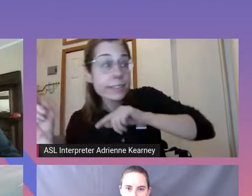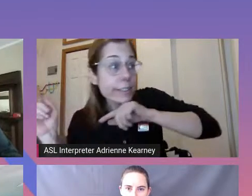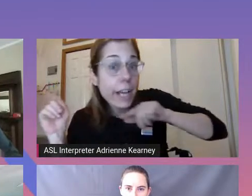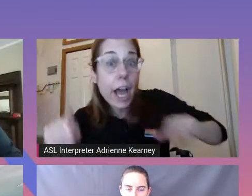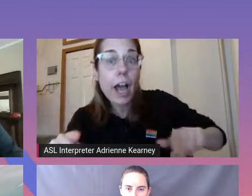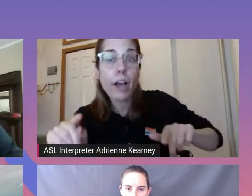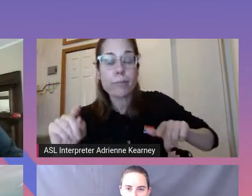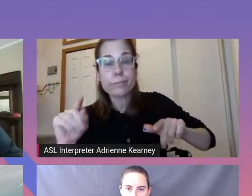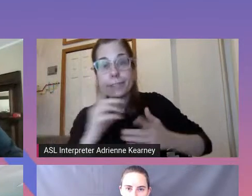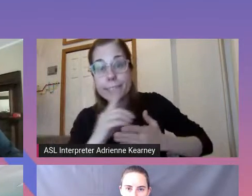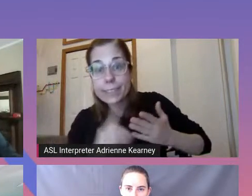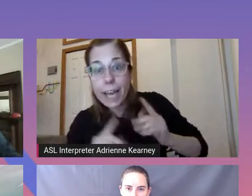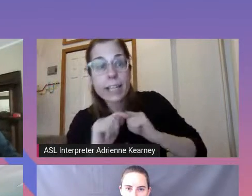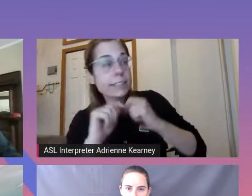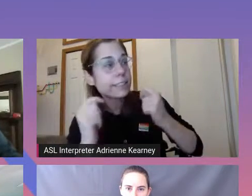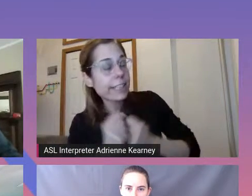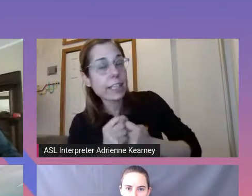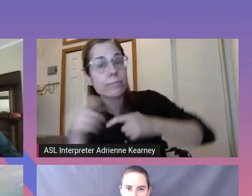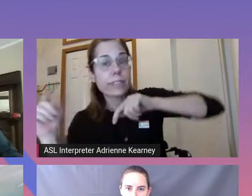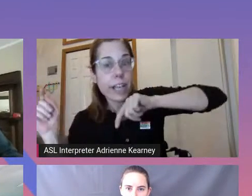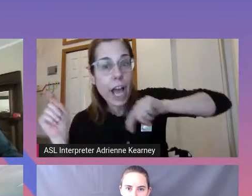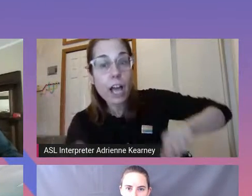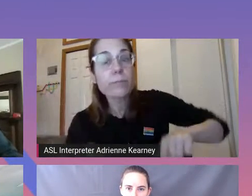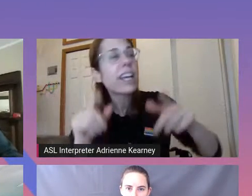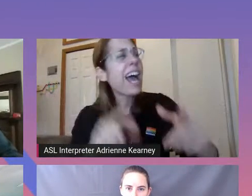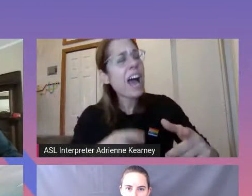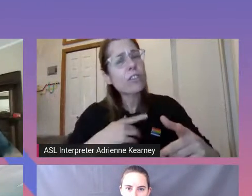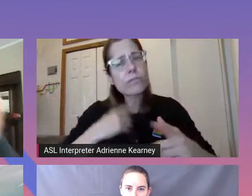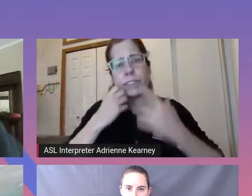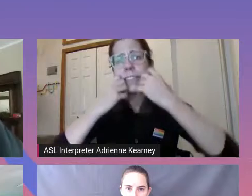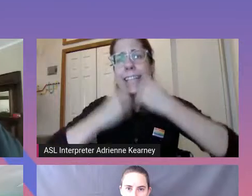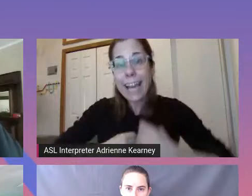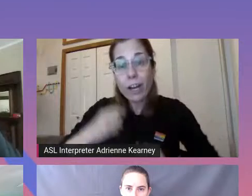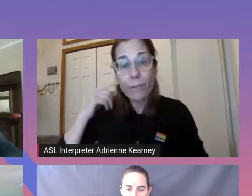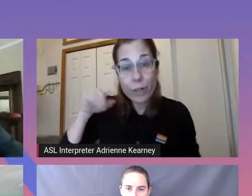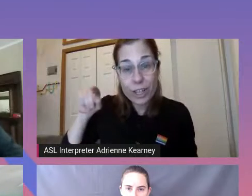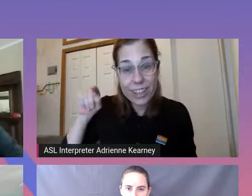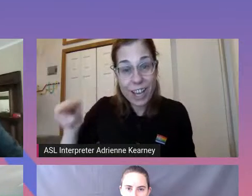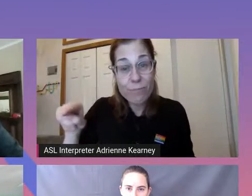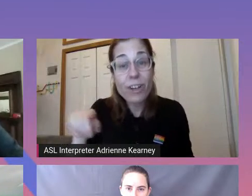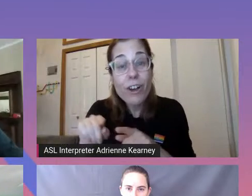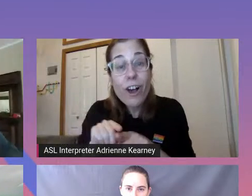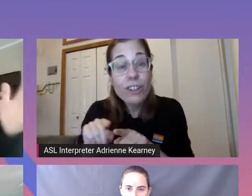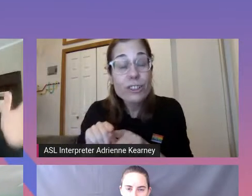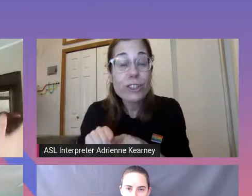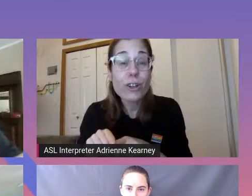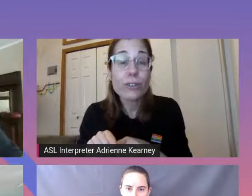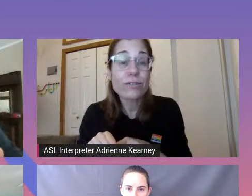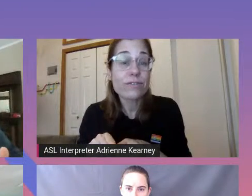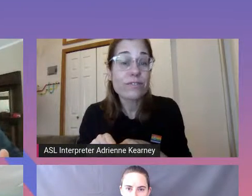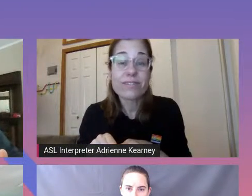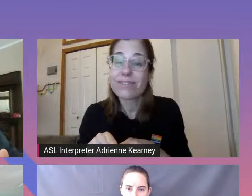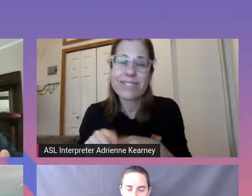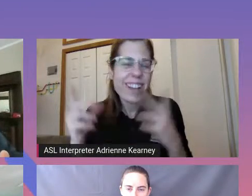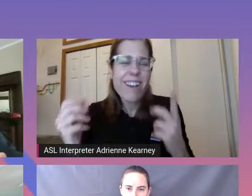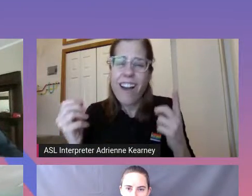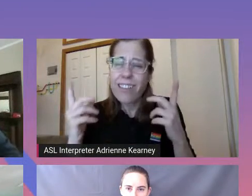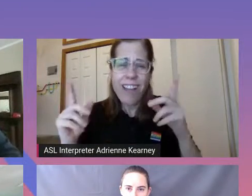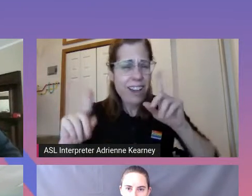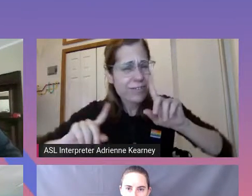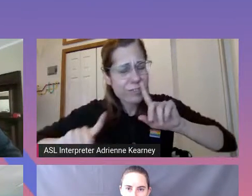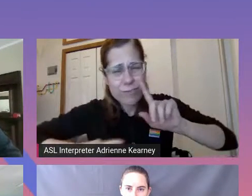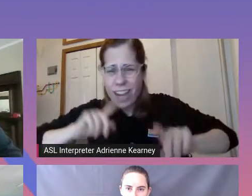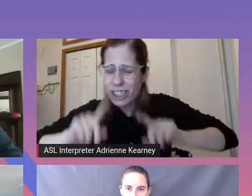single performance. And I was like, we are opening the artists who are going to be part of those talkbacks also to like a whole myriad of questions that could